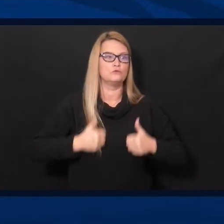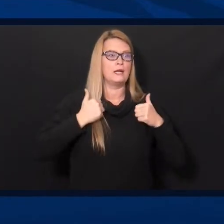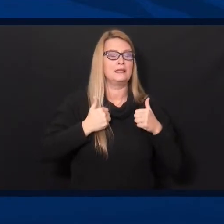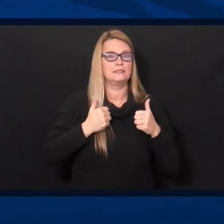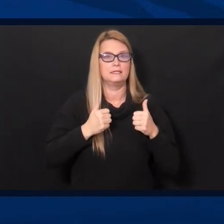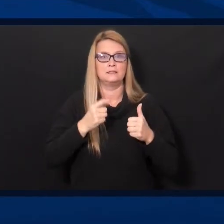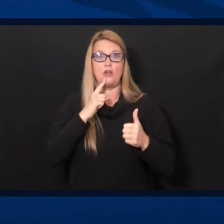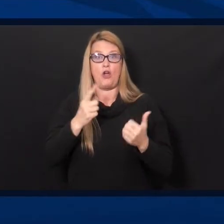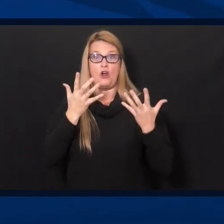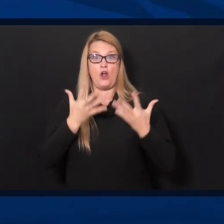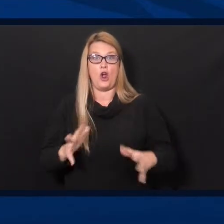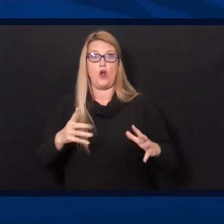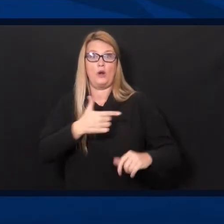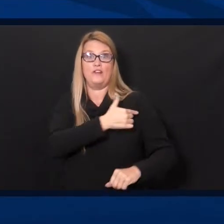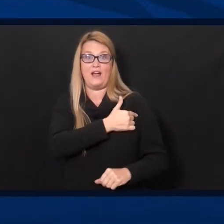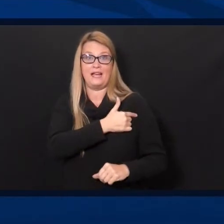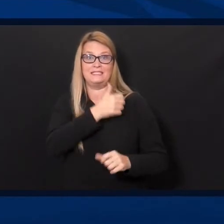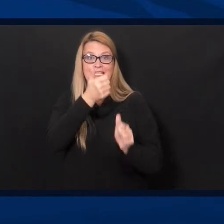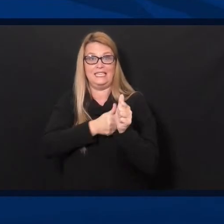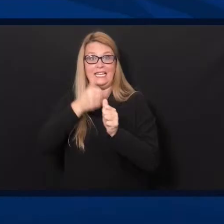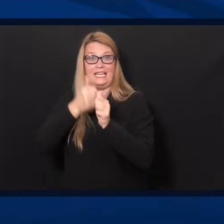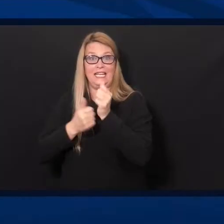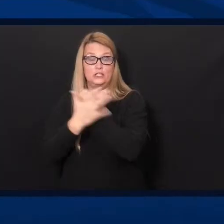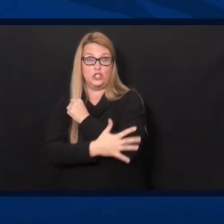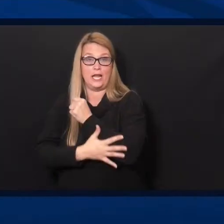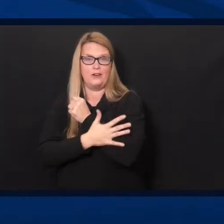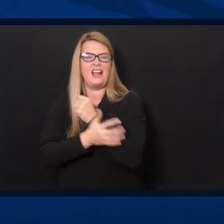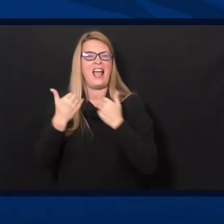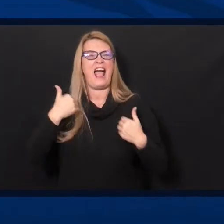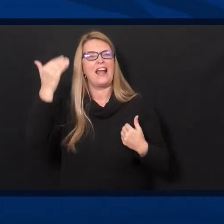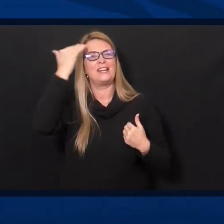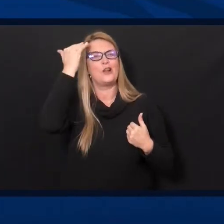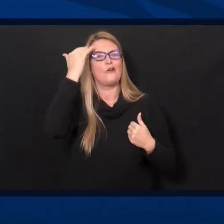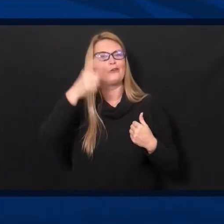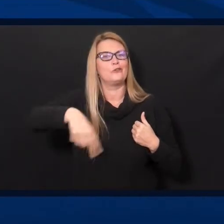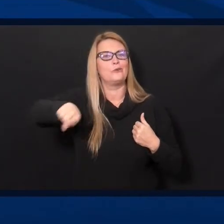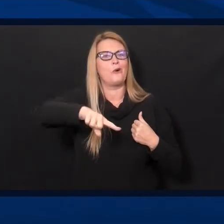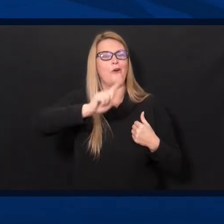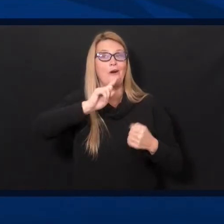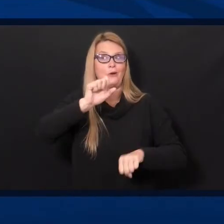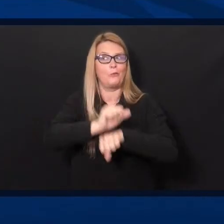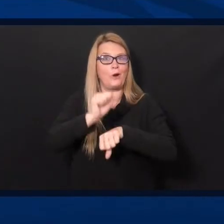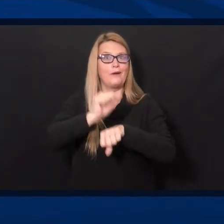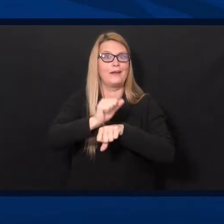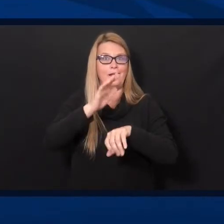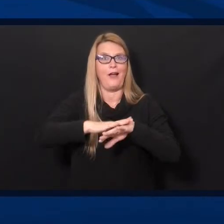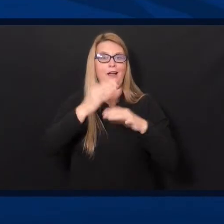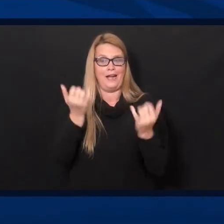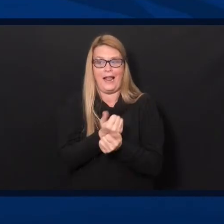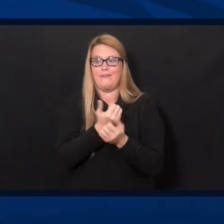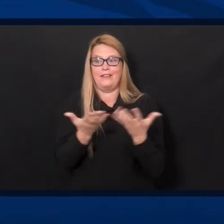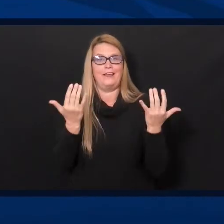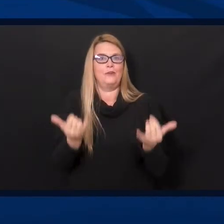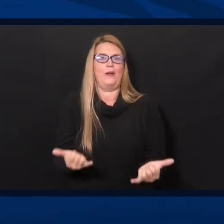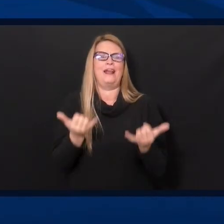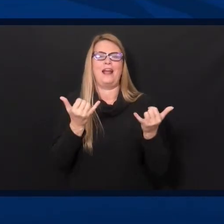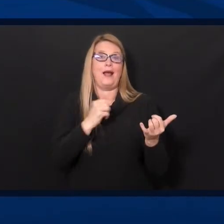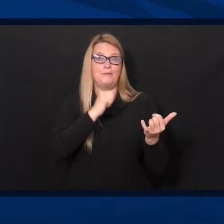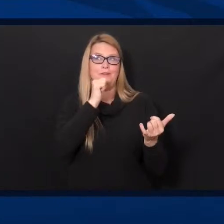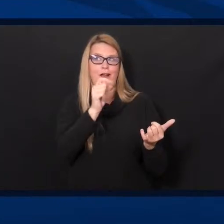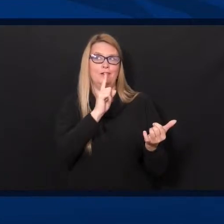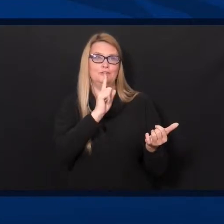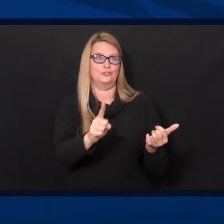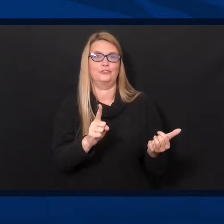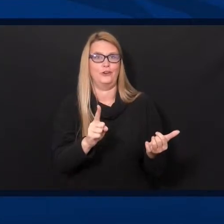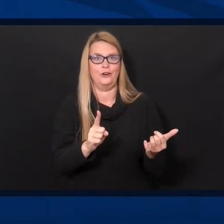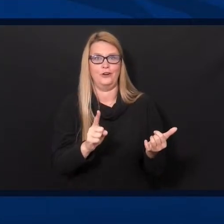vaccinated in each county. I know you guys are working hard on this, and not entirely sure how heavy a lift